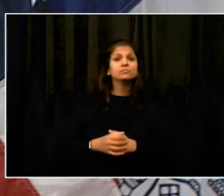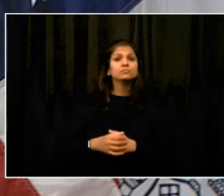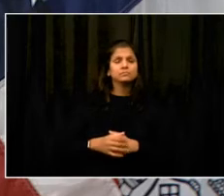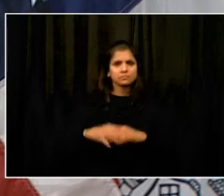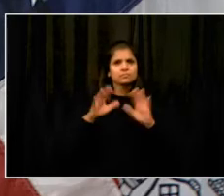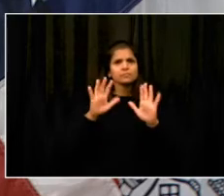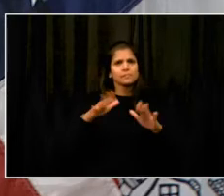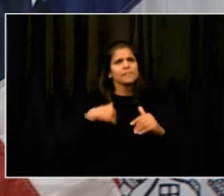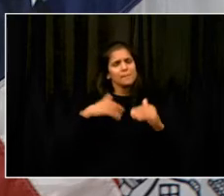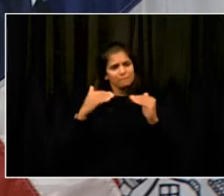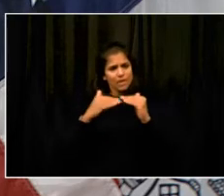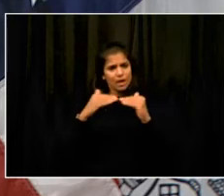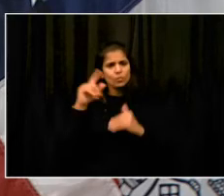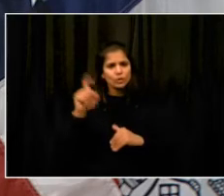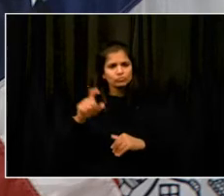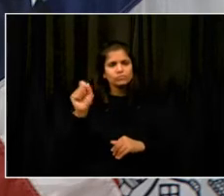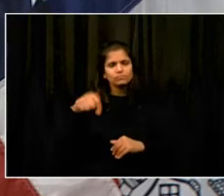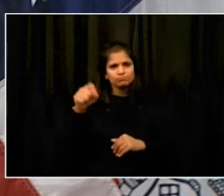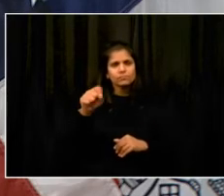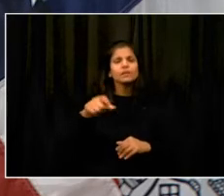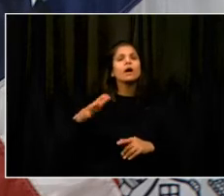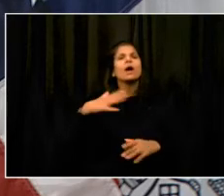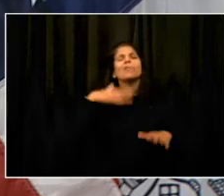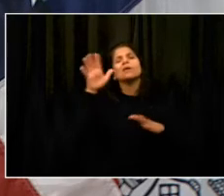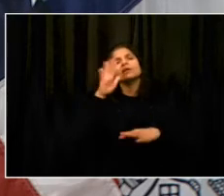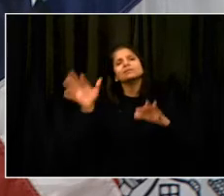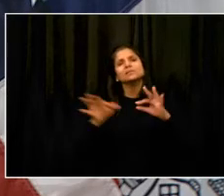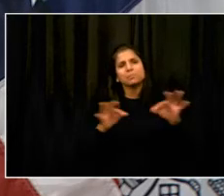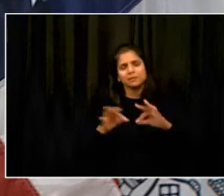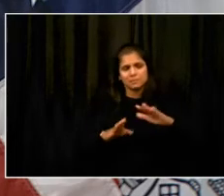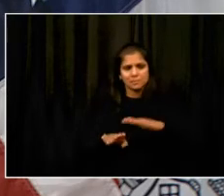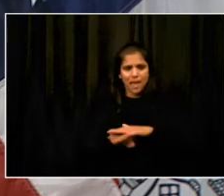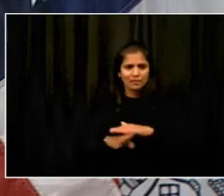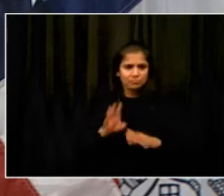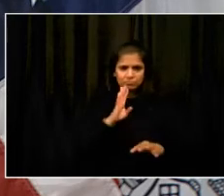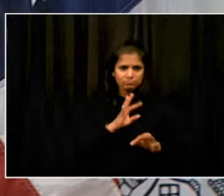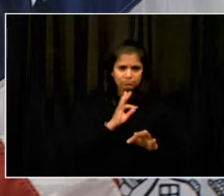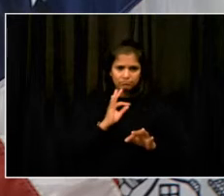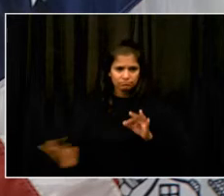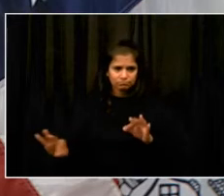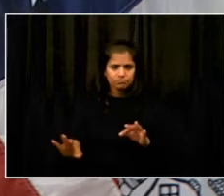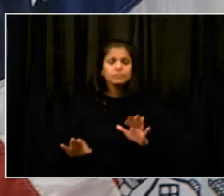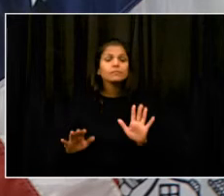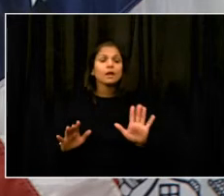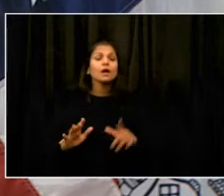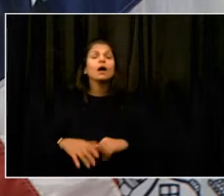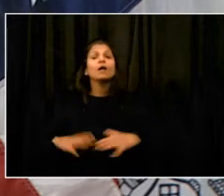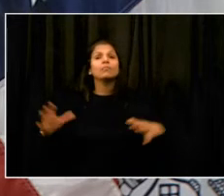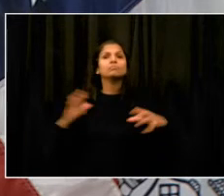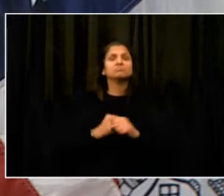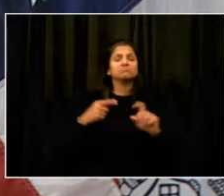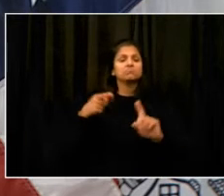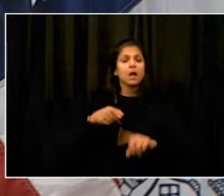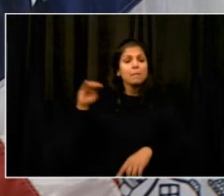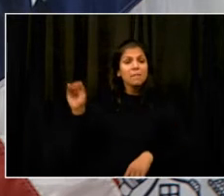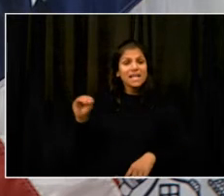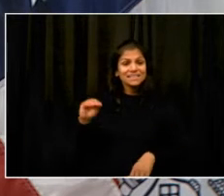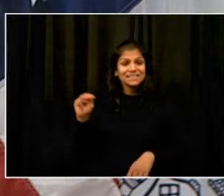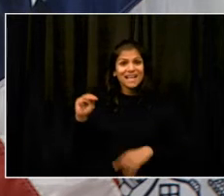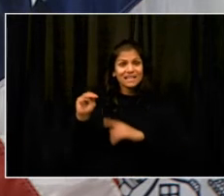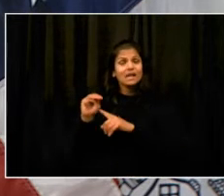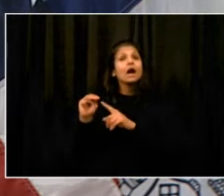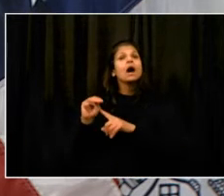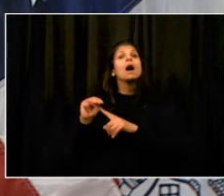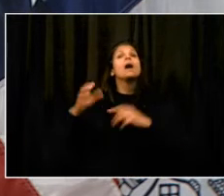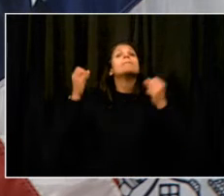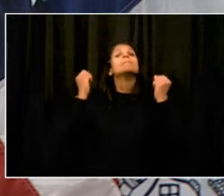So right now, we know that on Monday, there's a substantial number of schools that will be at 5-day already. But